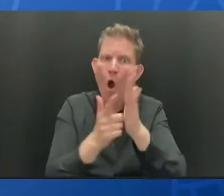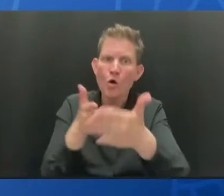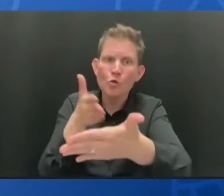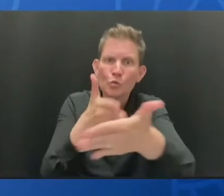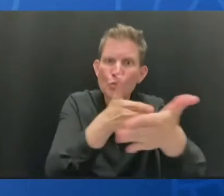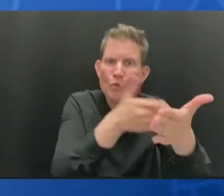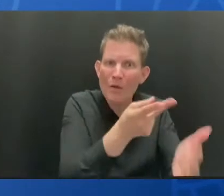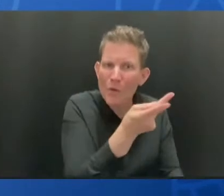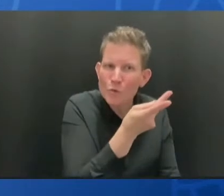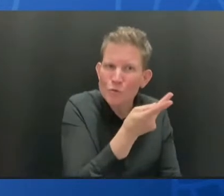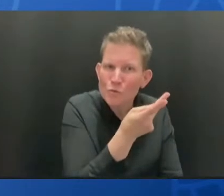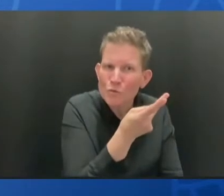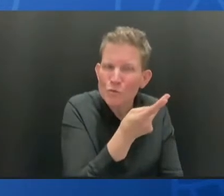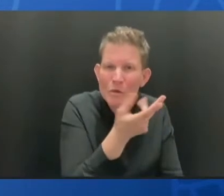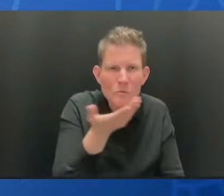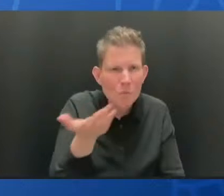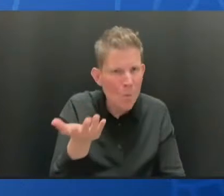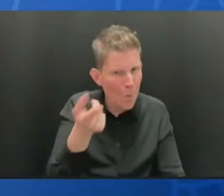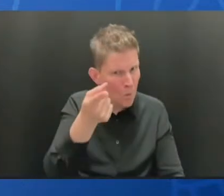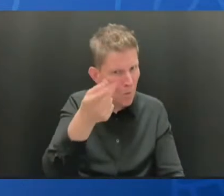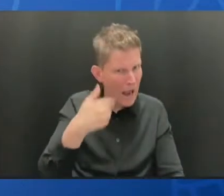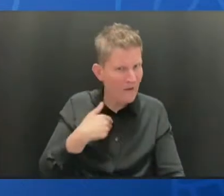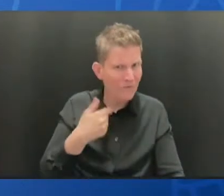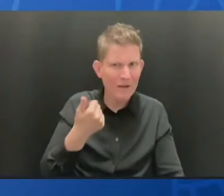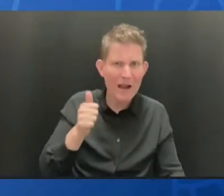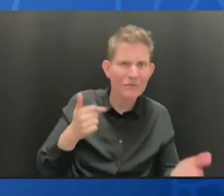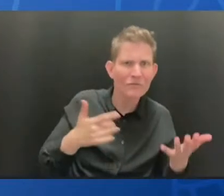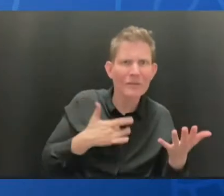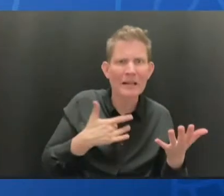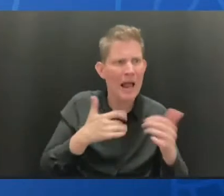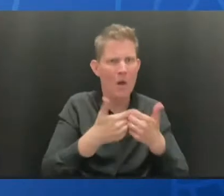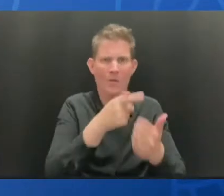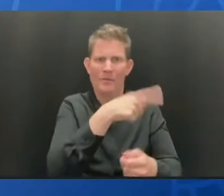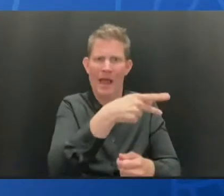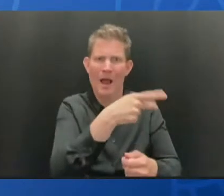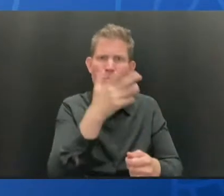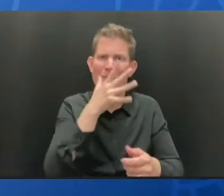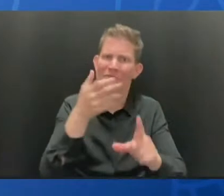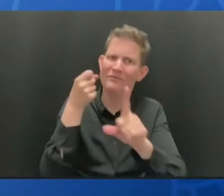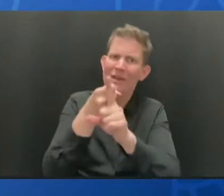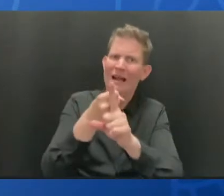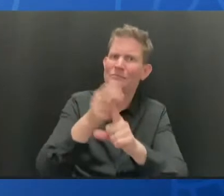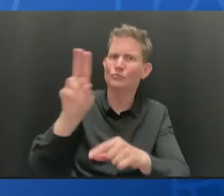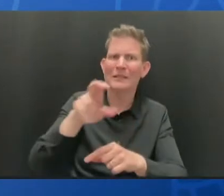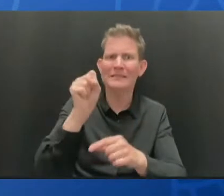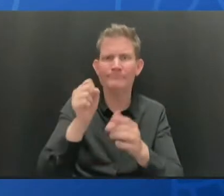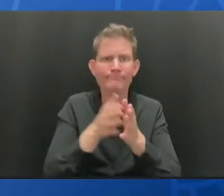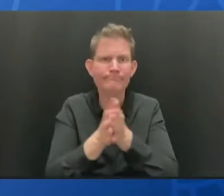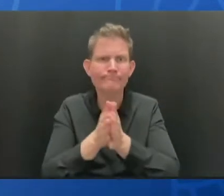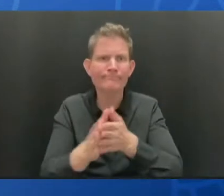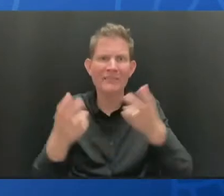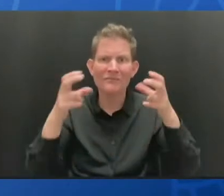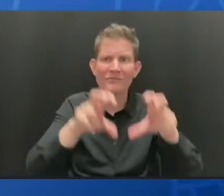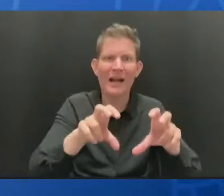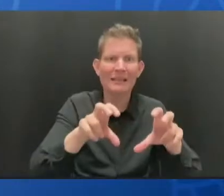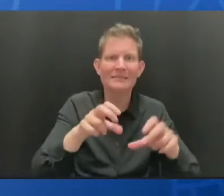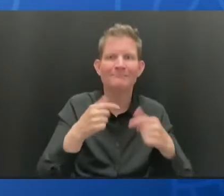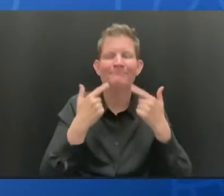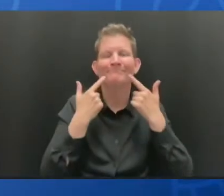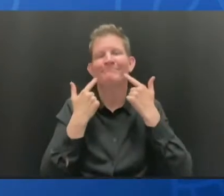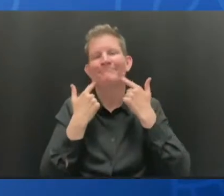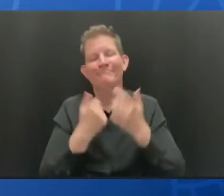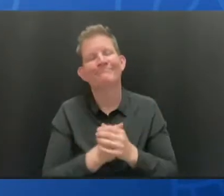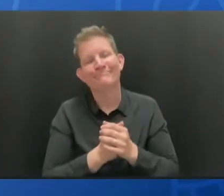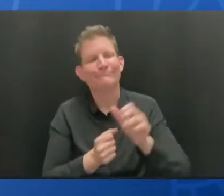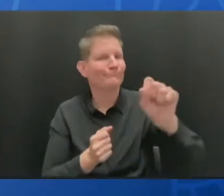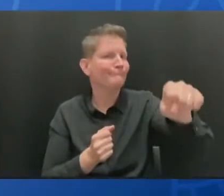the U.S. firms' incentive to invest in the region? And I have another question regarding Yes, last week we discussed some of the difficulties here,